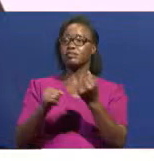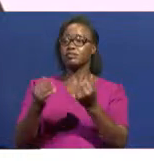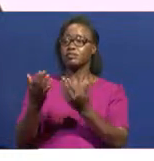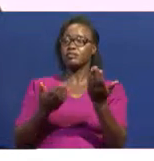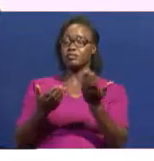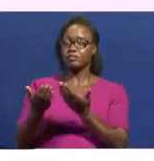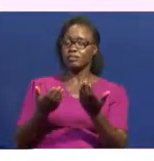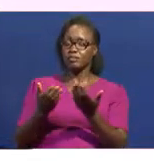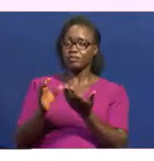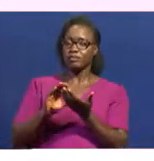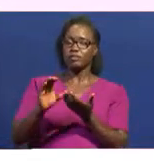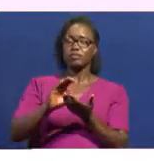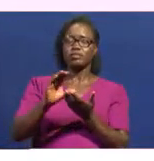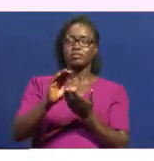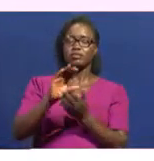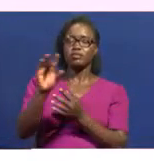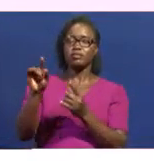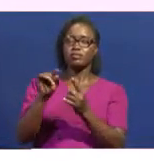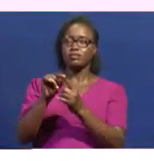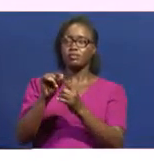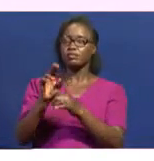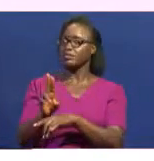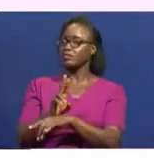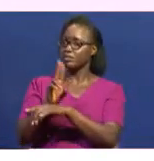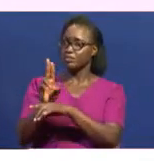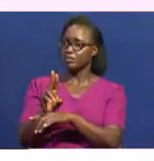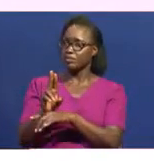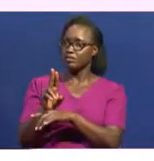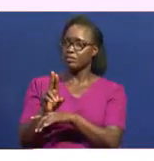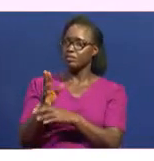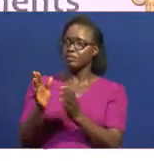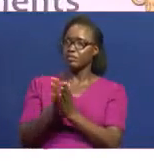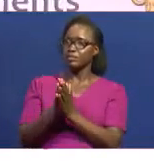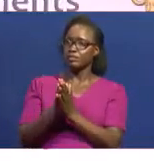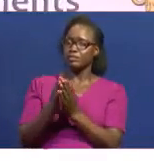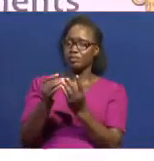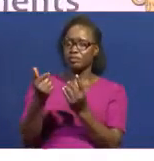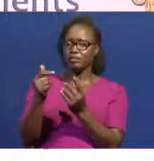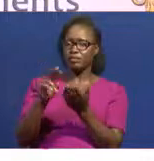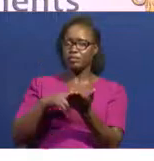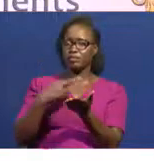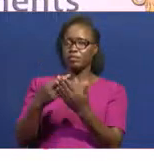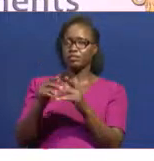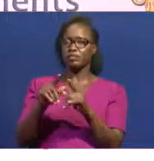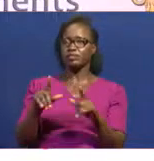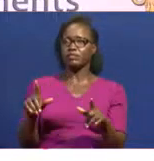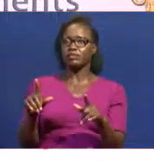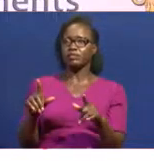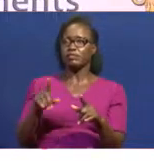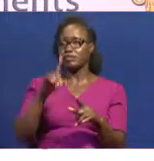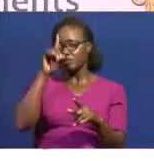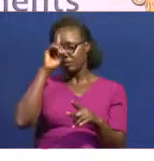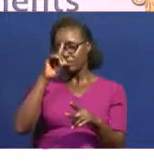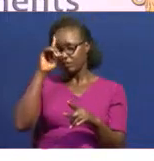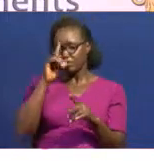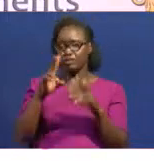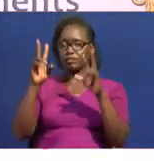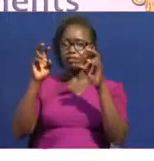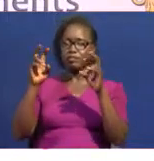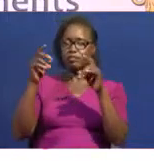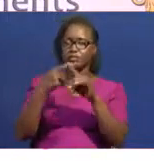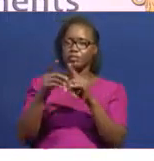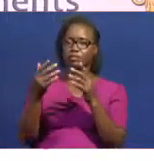delivery and efficiency in the use of scarce resources. Land is a critical issue, but